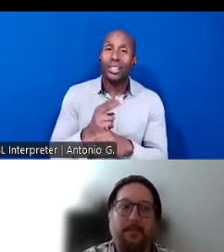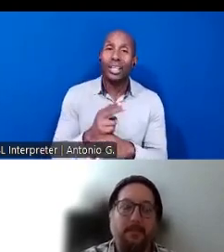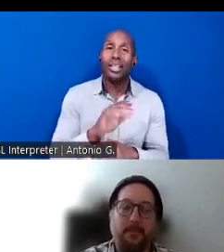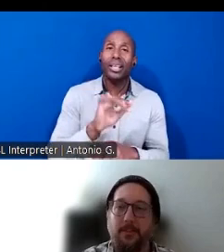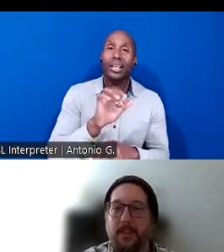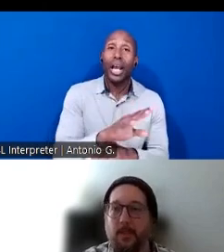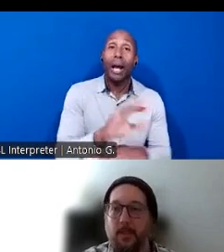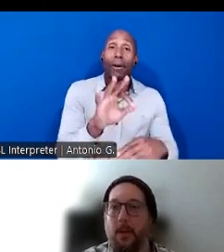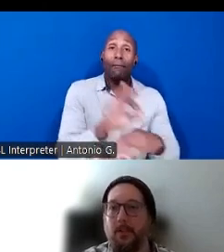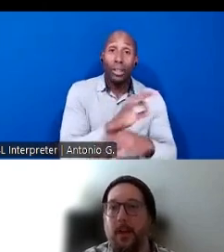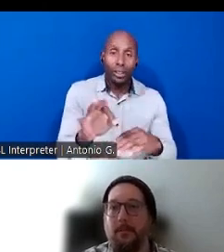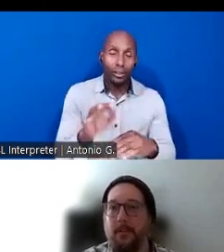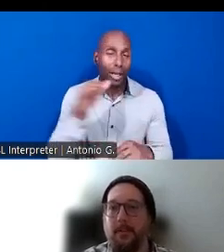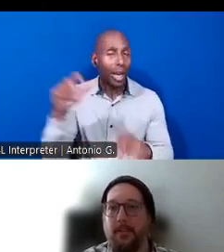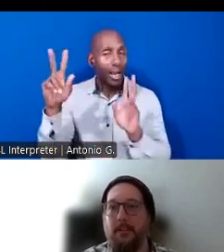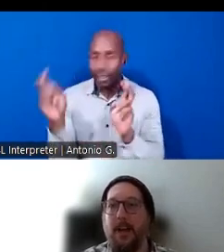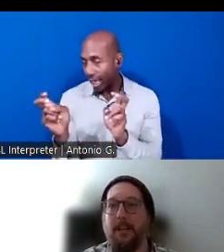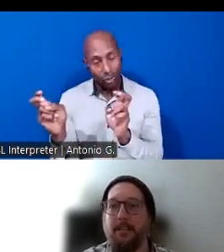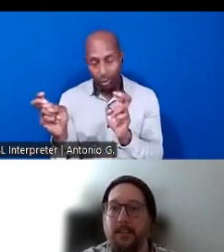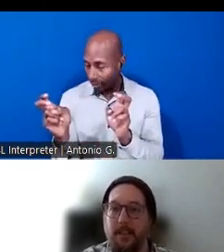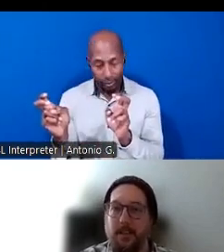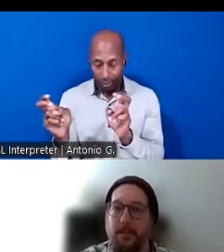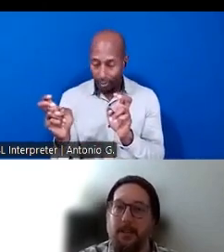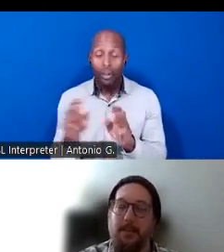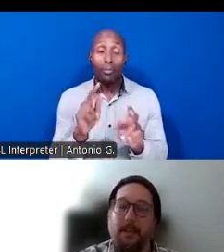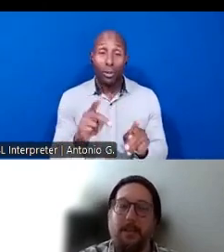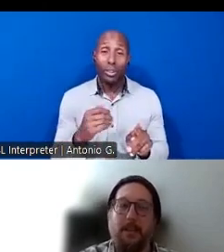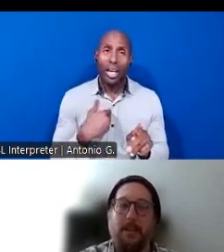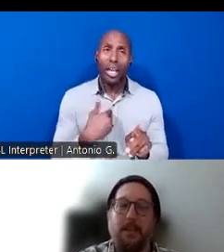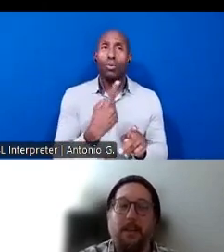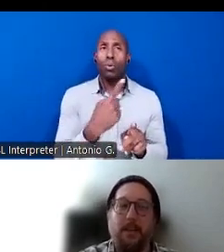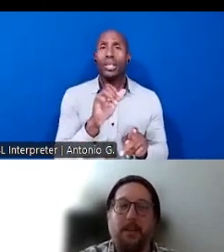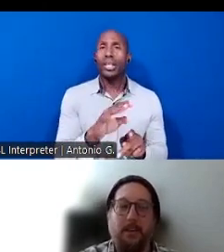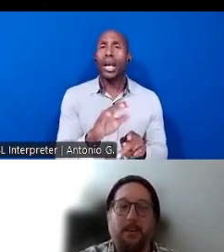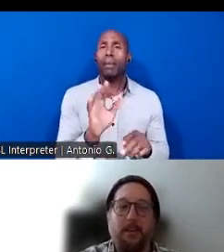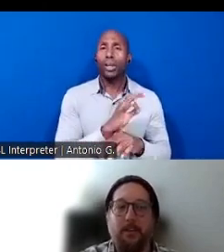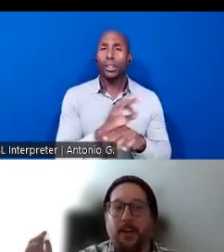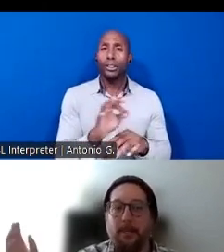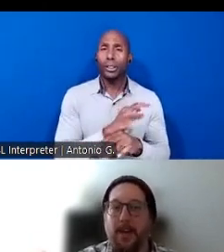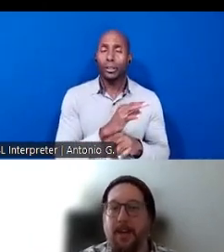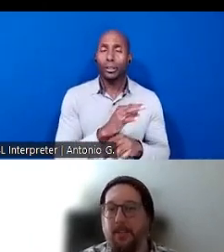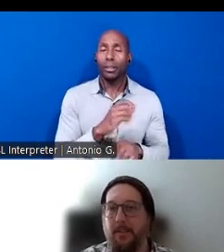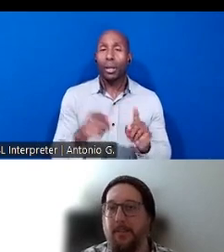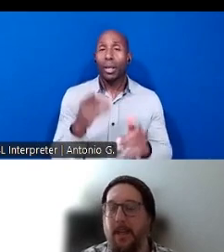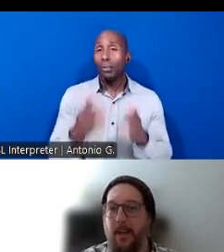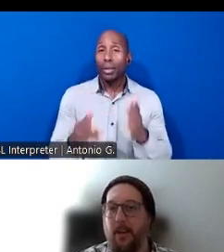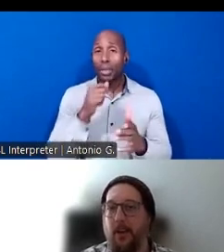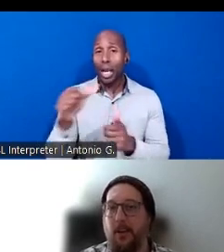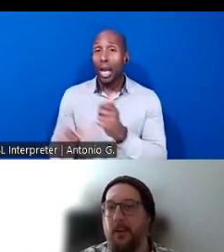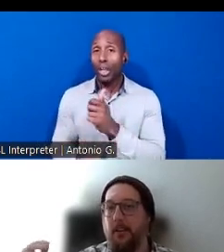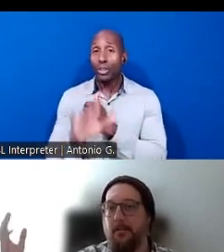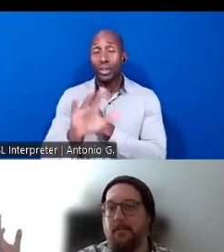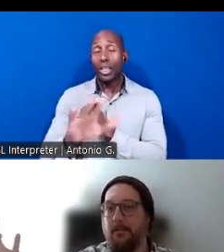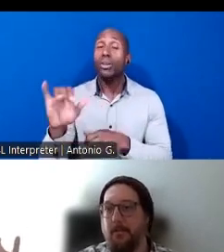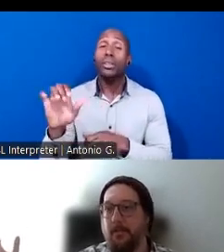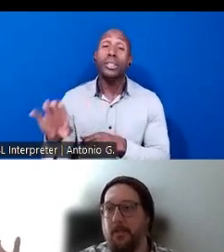did just kind of the one job function. They're not necessarily going to be listed under their job title if they